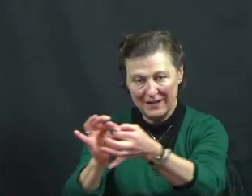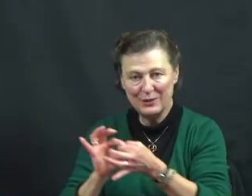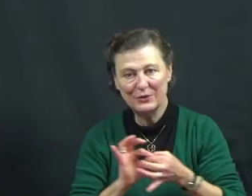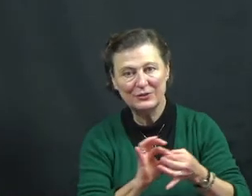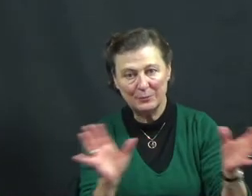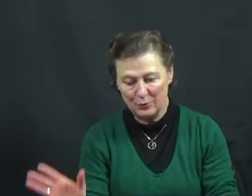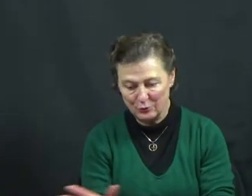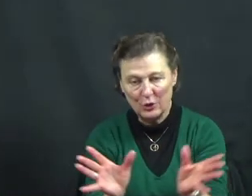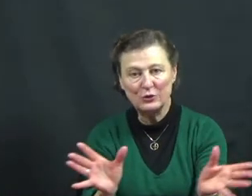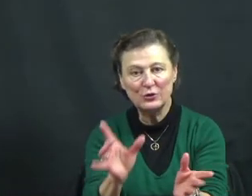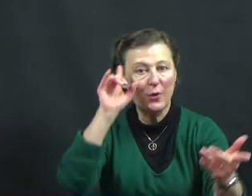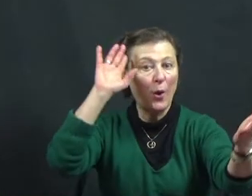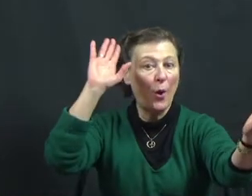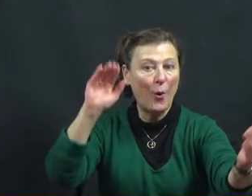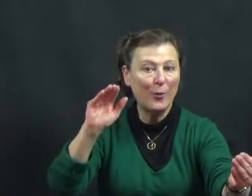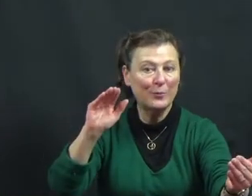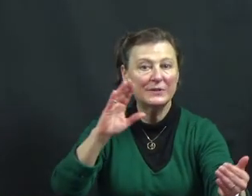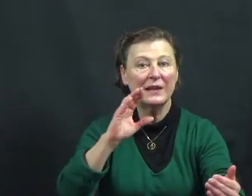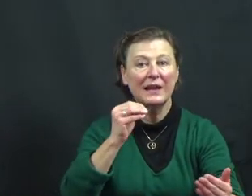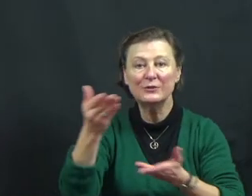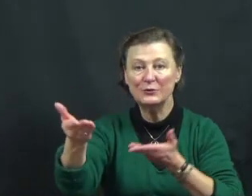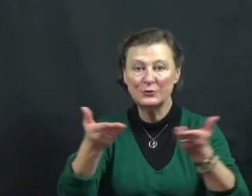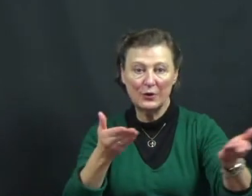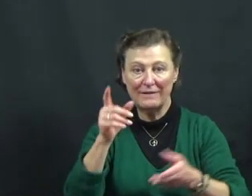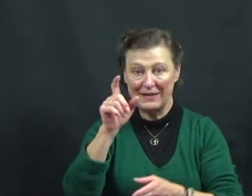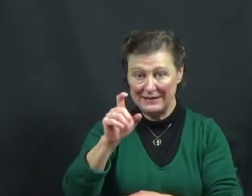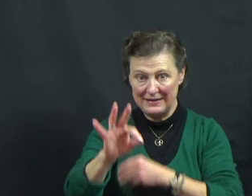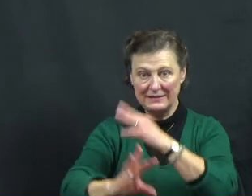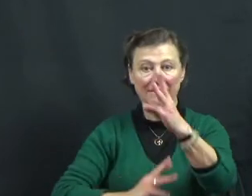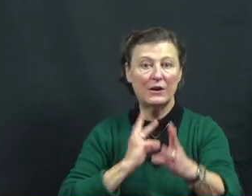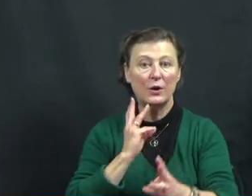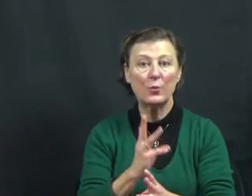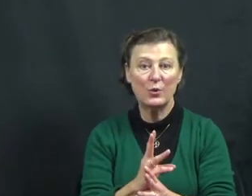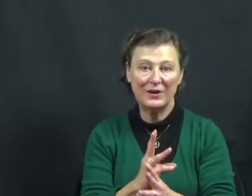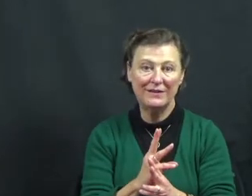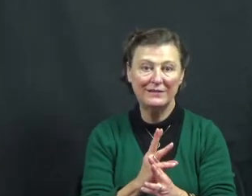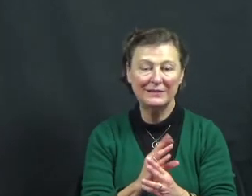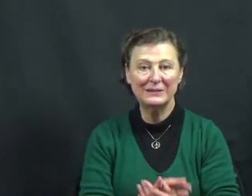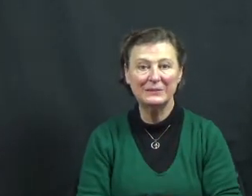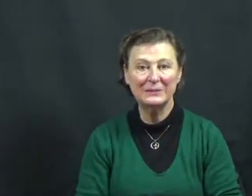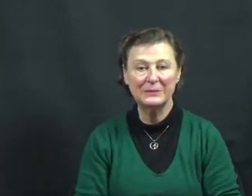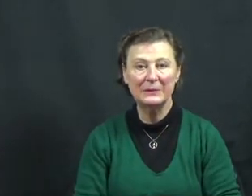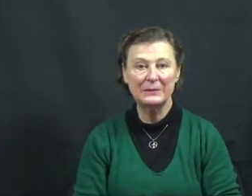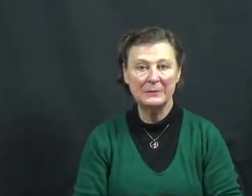fellowship, nurture the hopes, and serve the needs of our world.